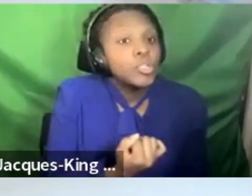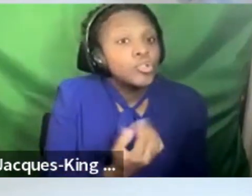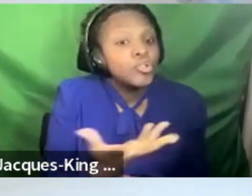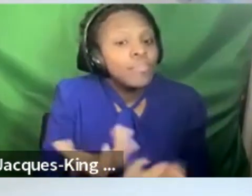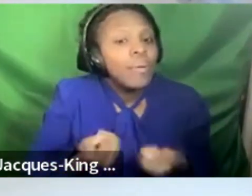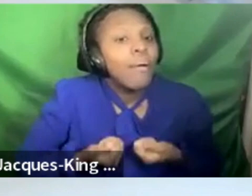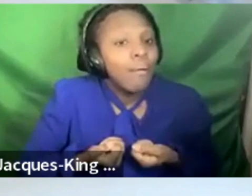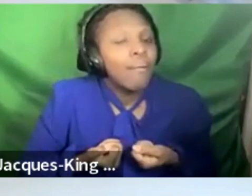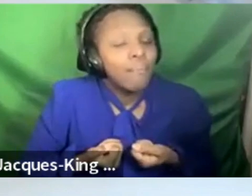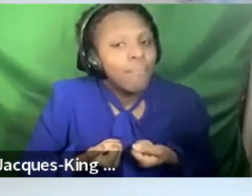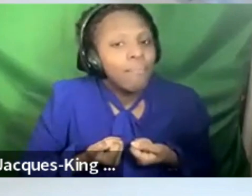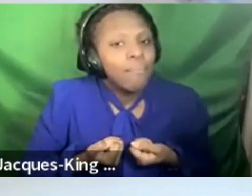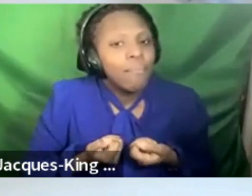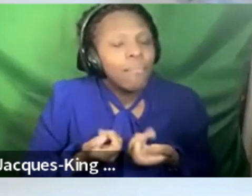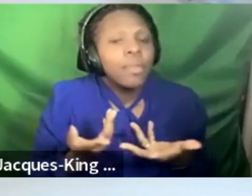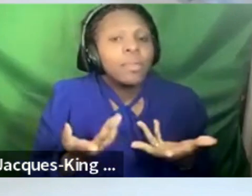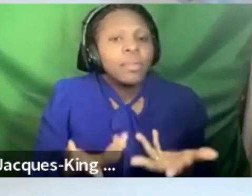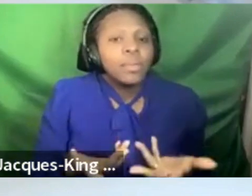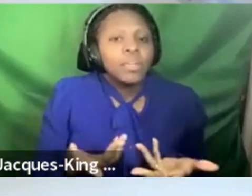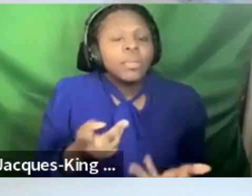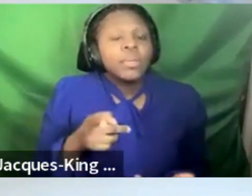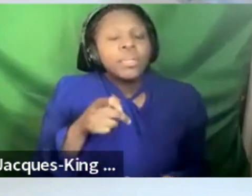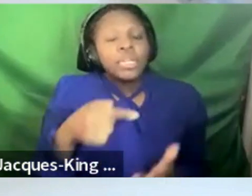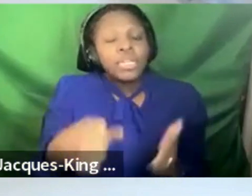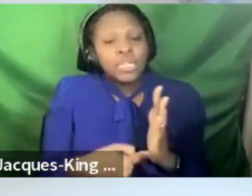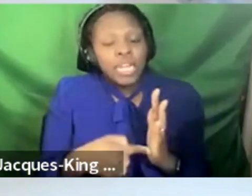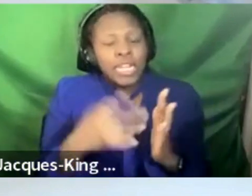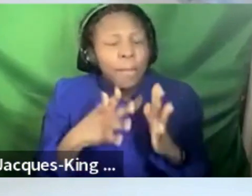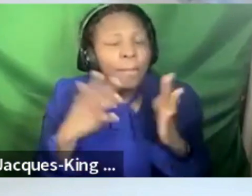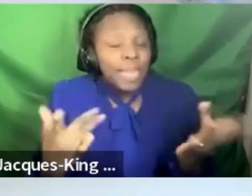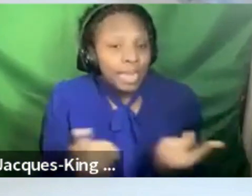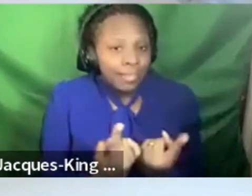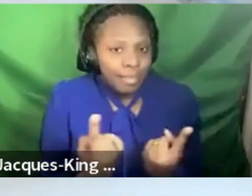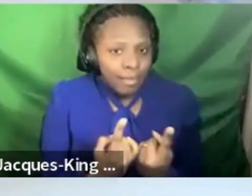wants and what she is doing to get it, and how